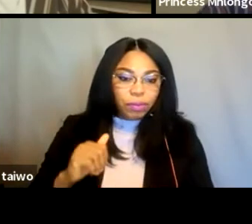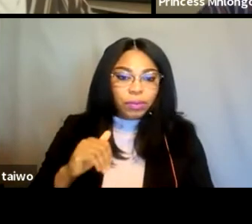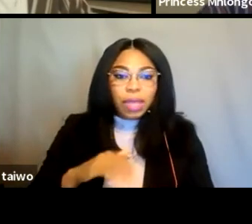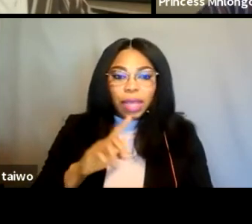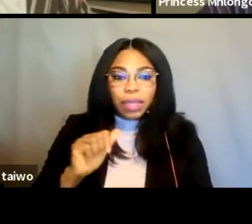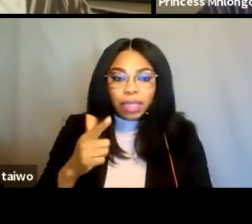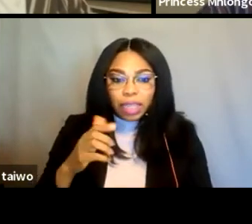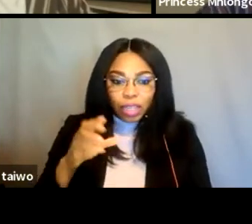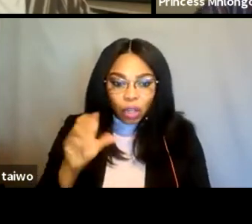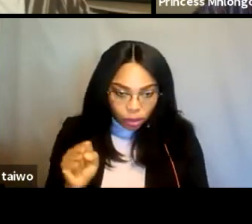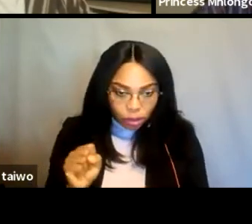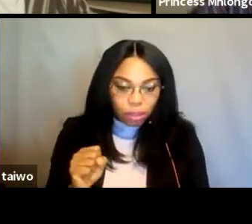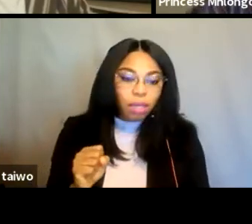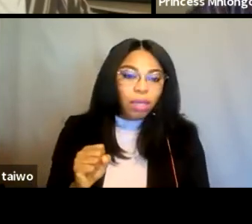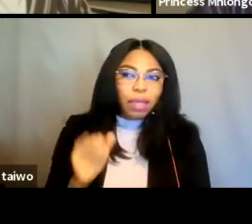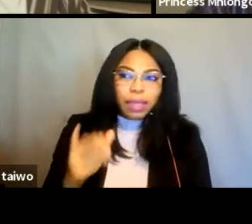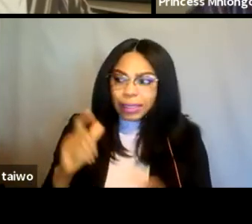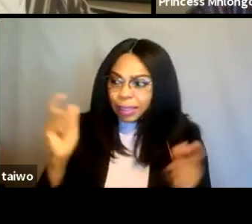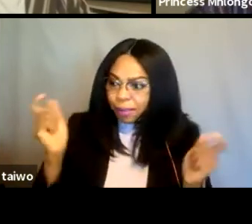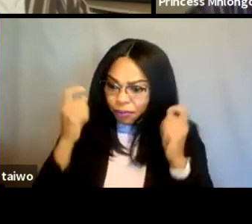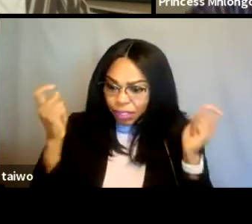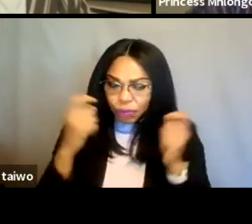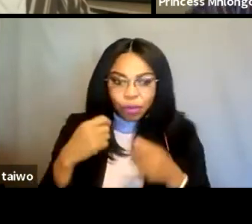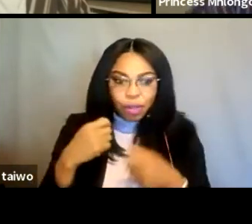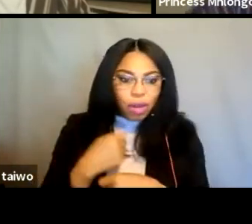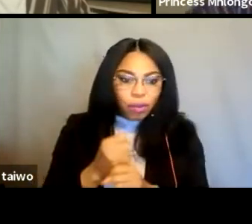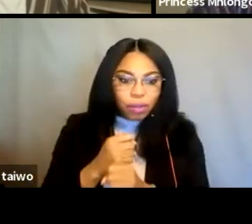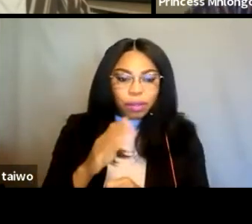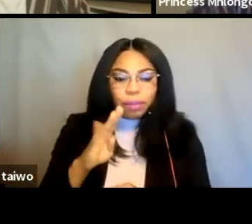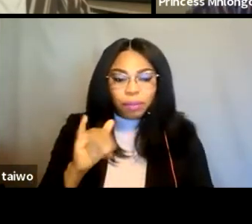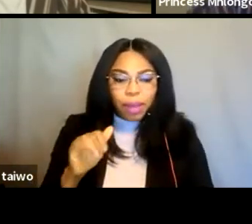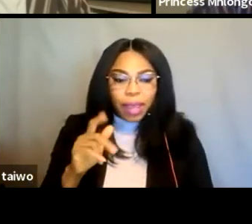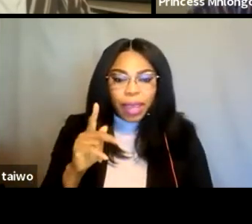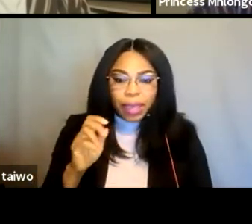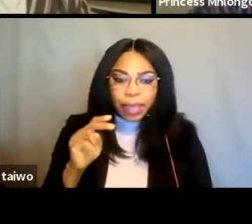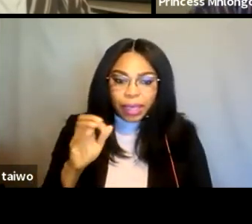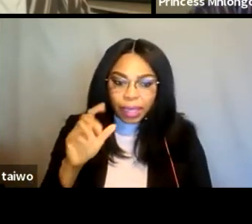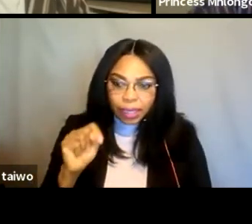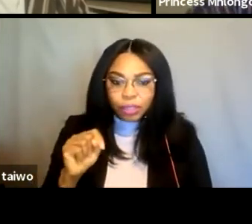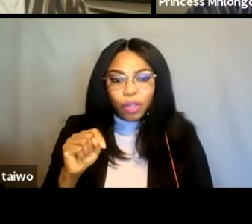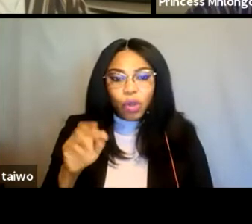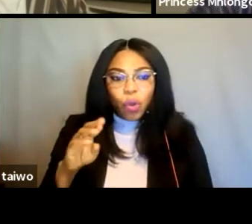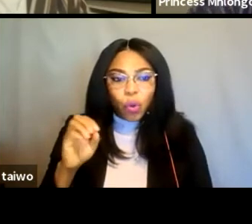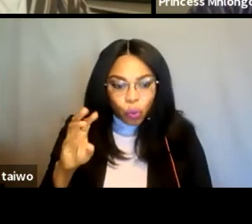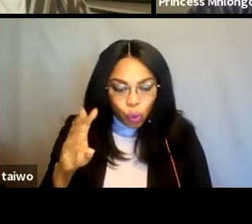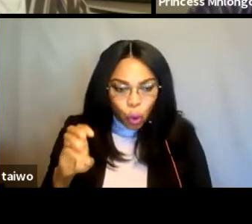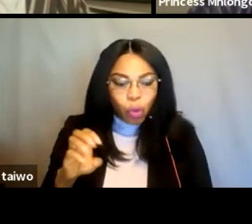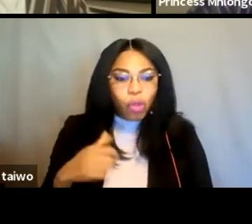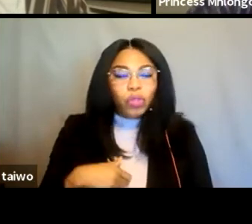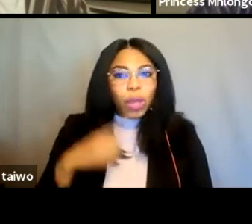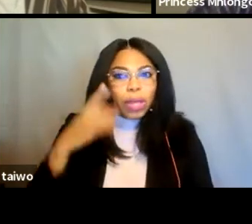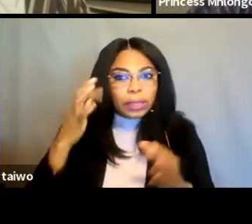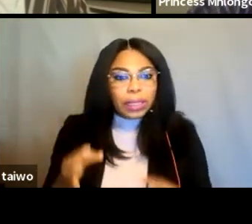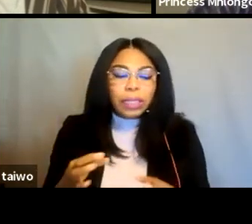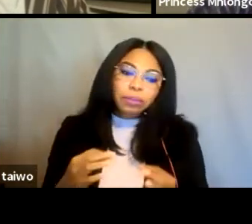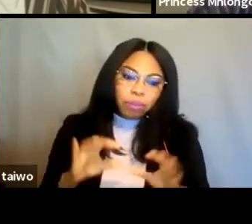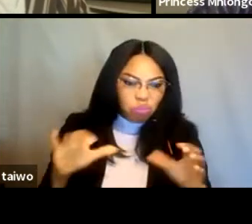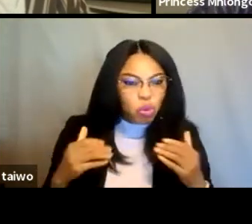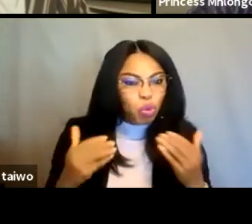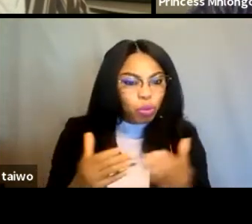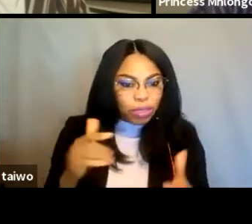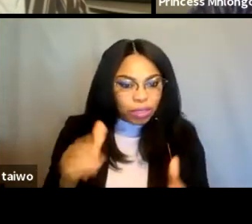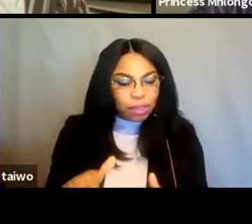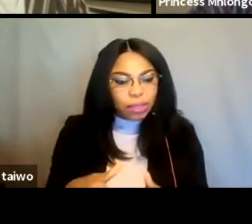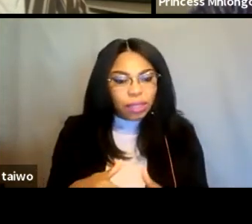a festival curated by Kenneth Wu. So I decided, okay, let me do this thing. And after the first performance, I got